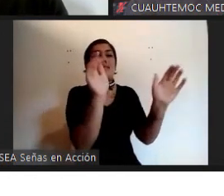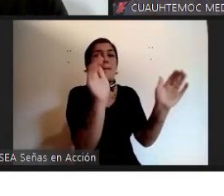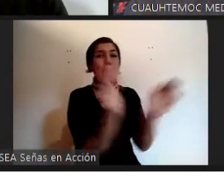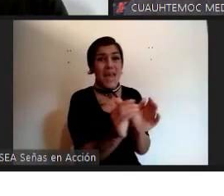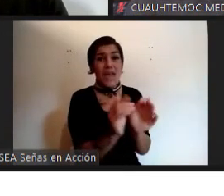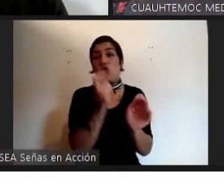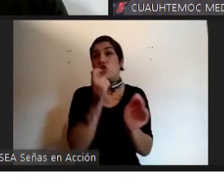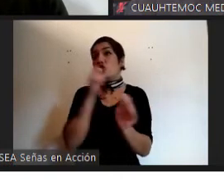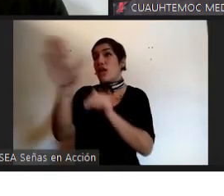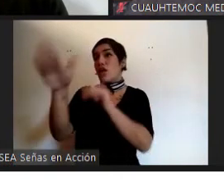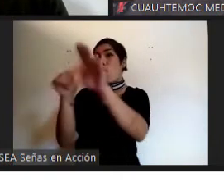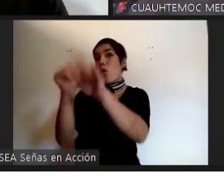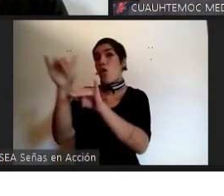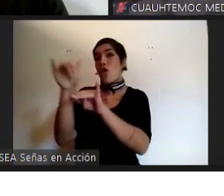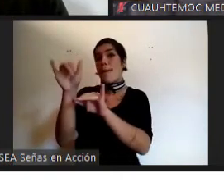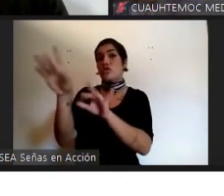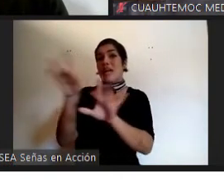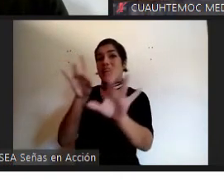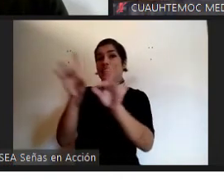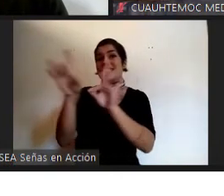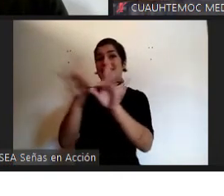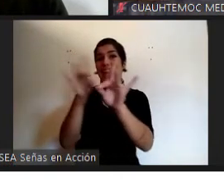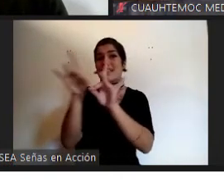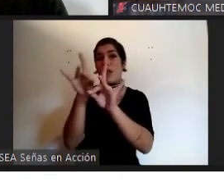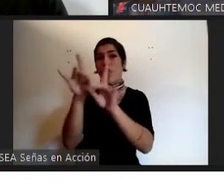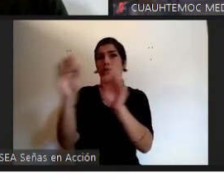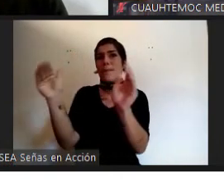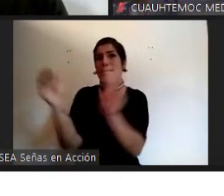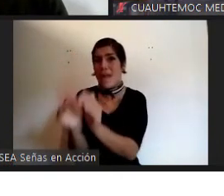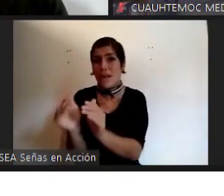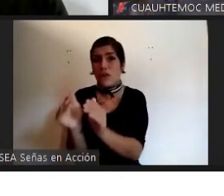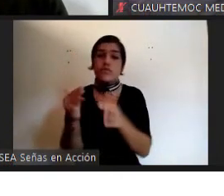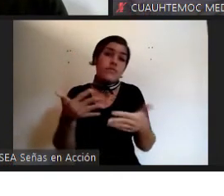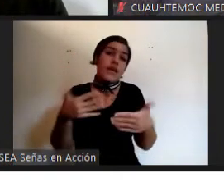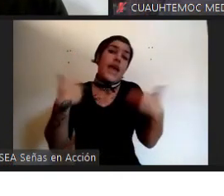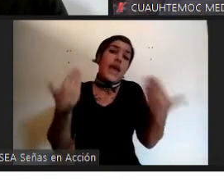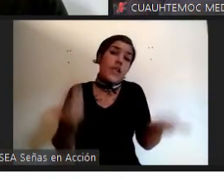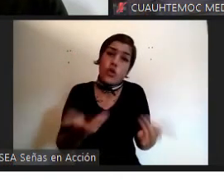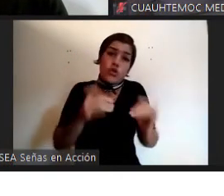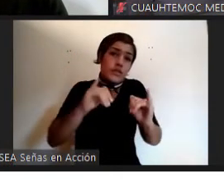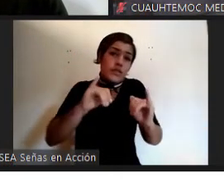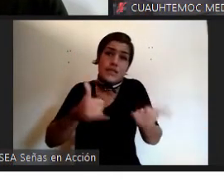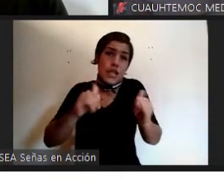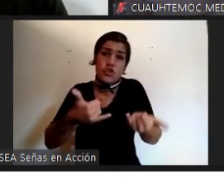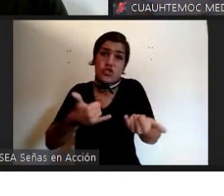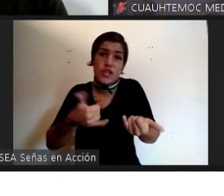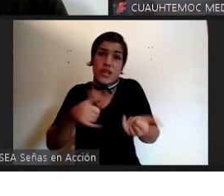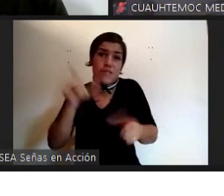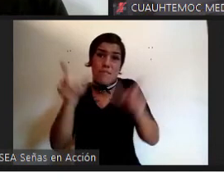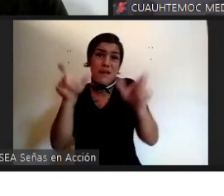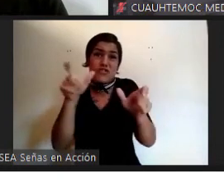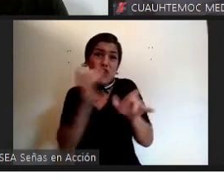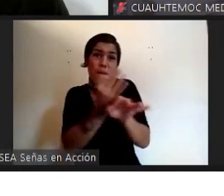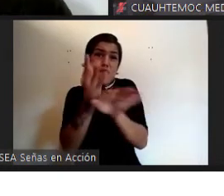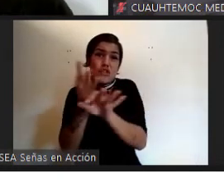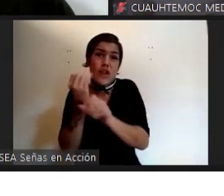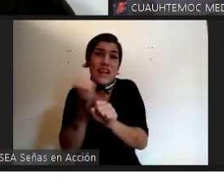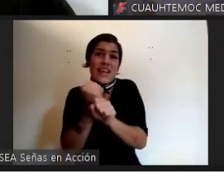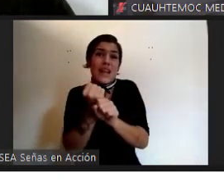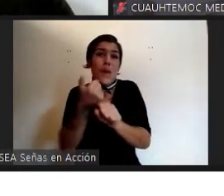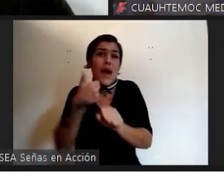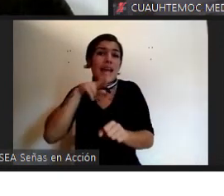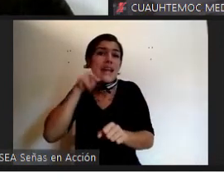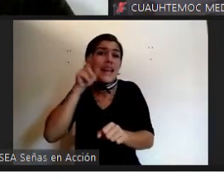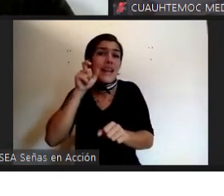transportation, I mean, the artistic community as a whole will reduce the rate or the speed. There will be